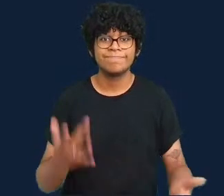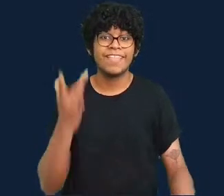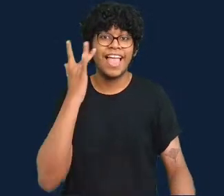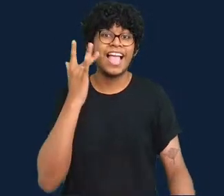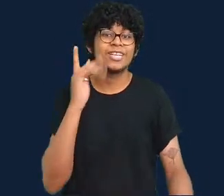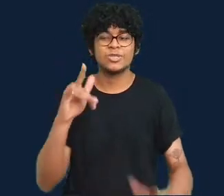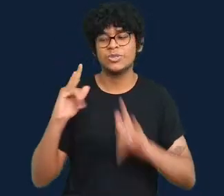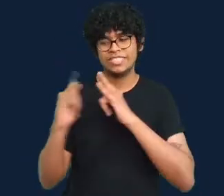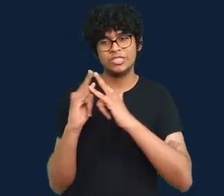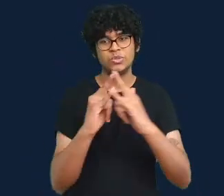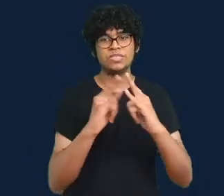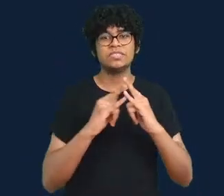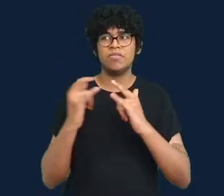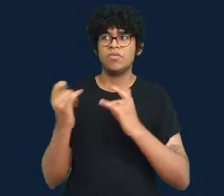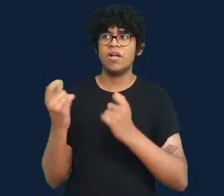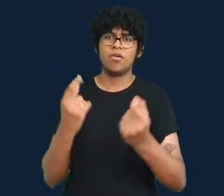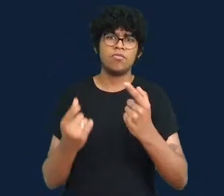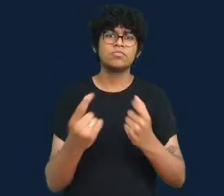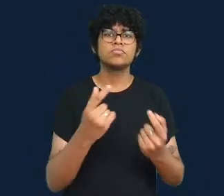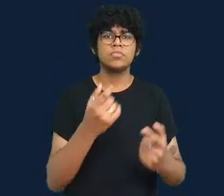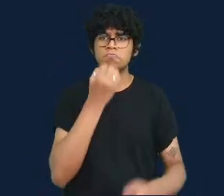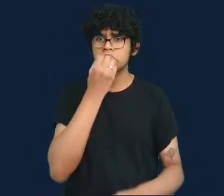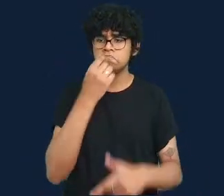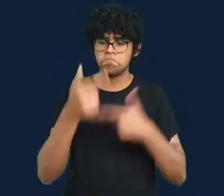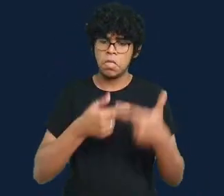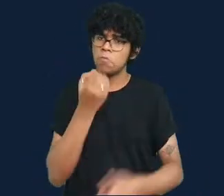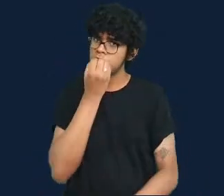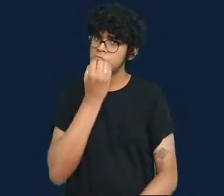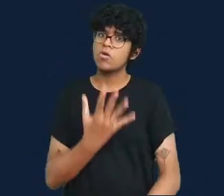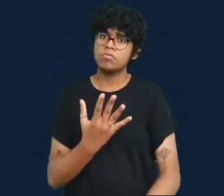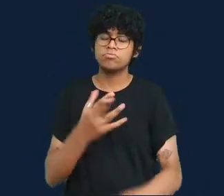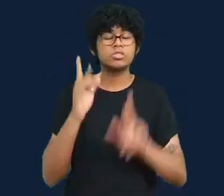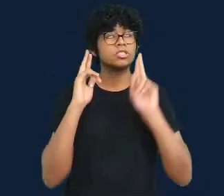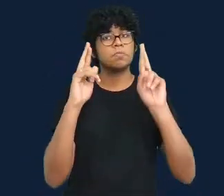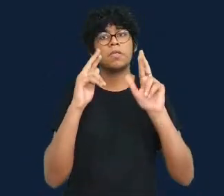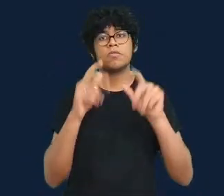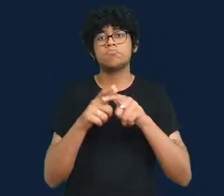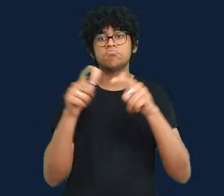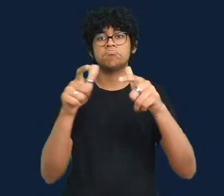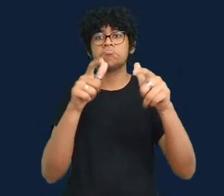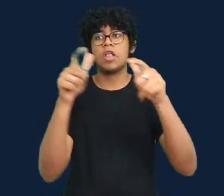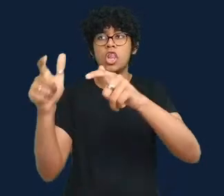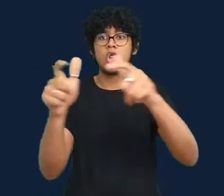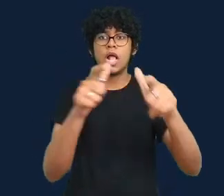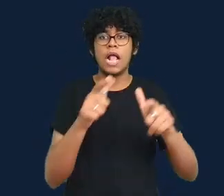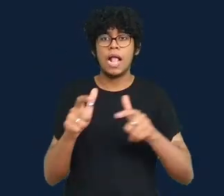more places do this. Yes, when